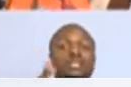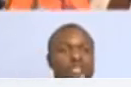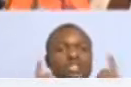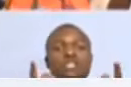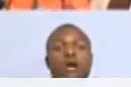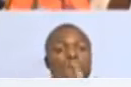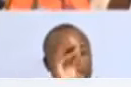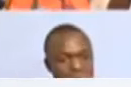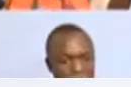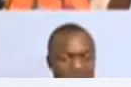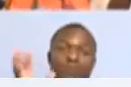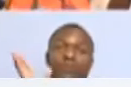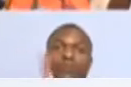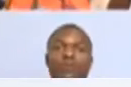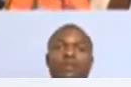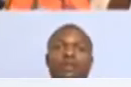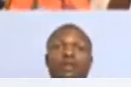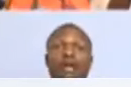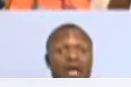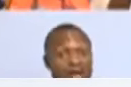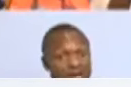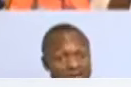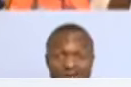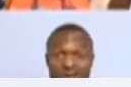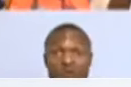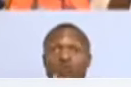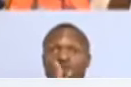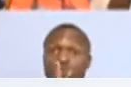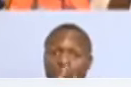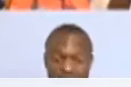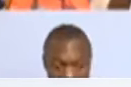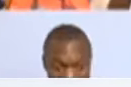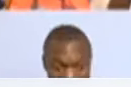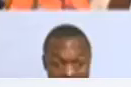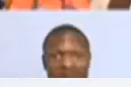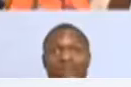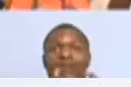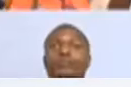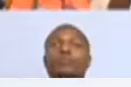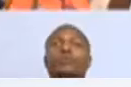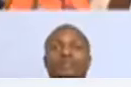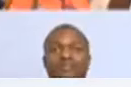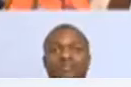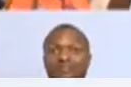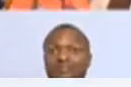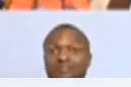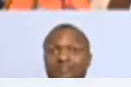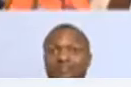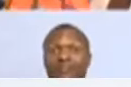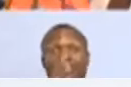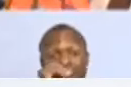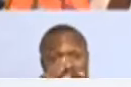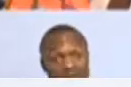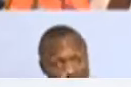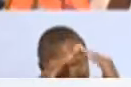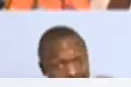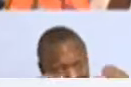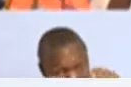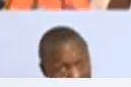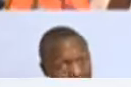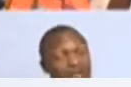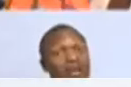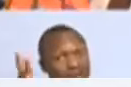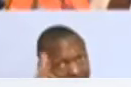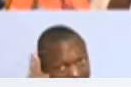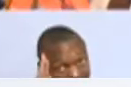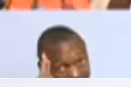and around our major water bodies. Very important. The Speaker and the House may remember, early into our term, we